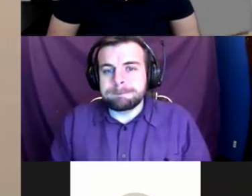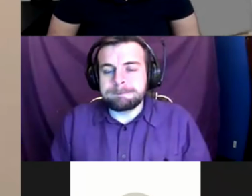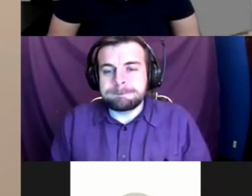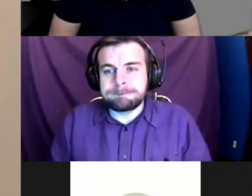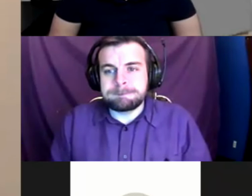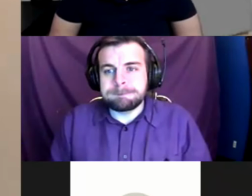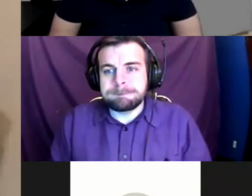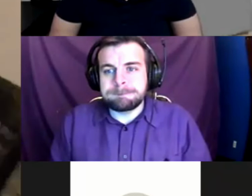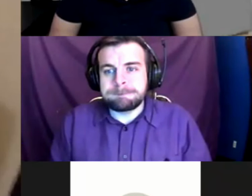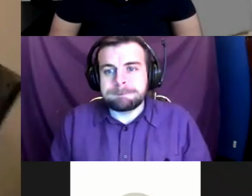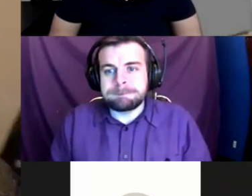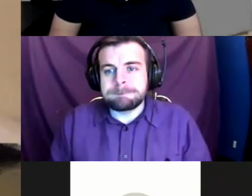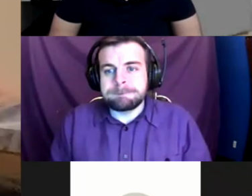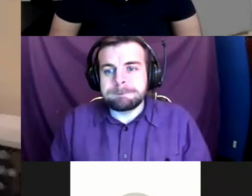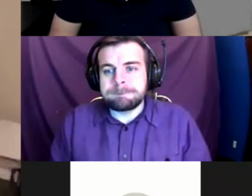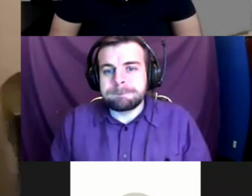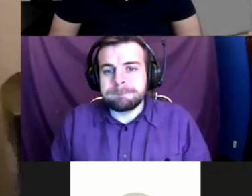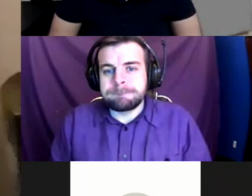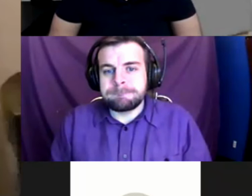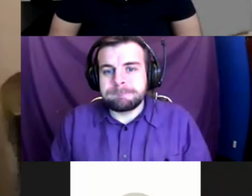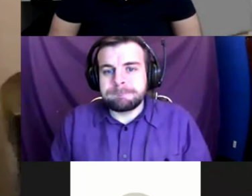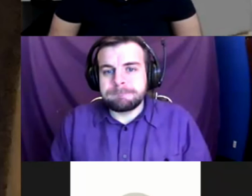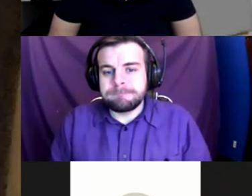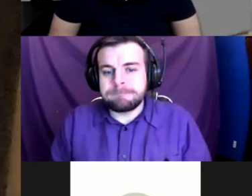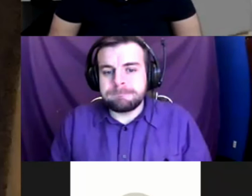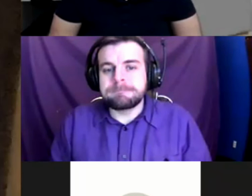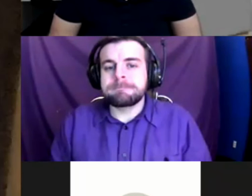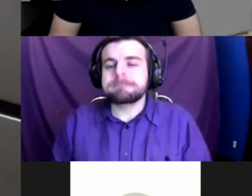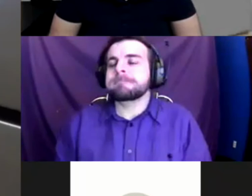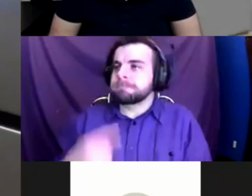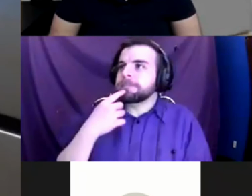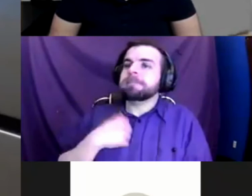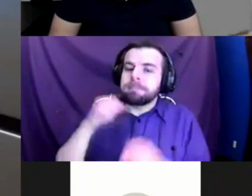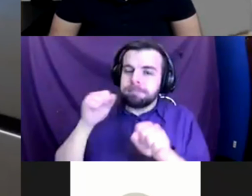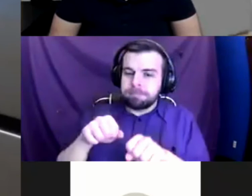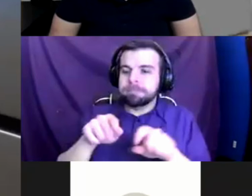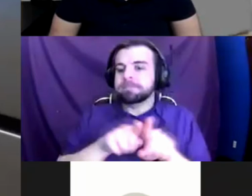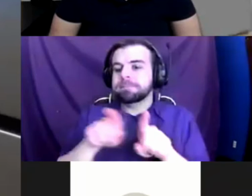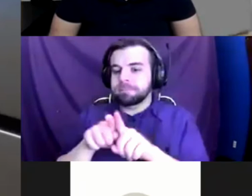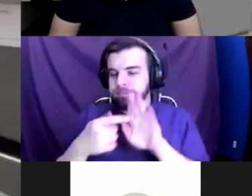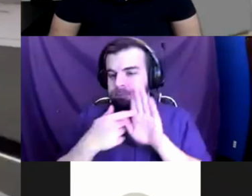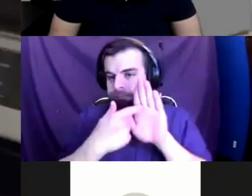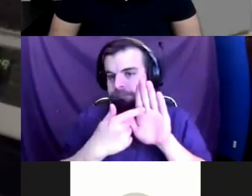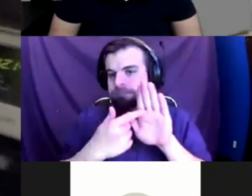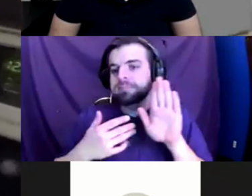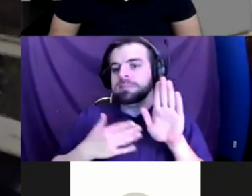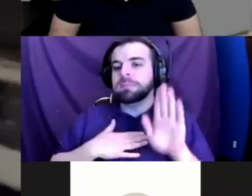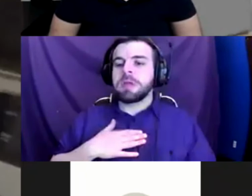I can also show you is my super duper